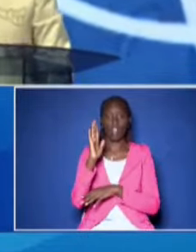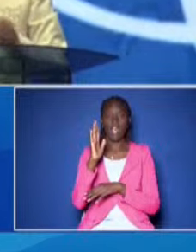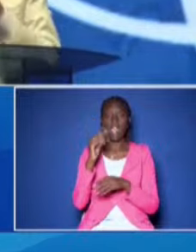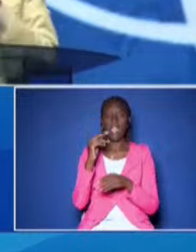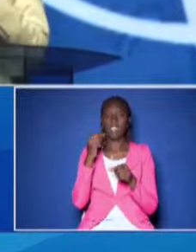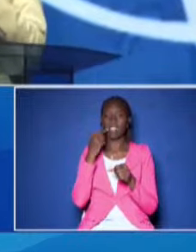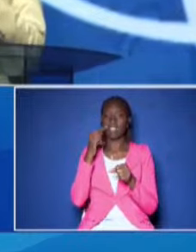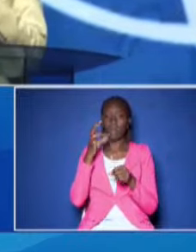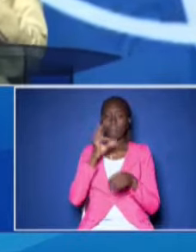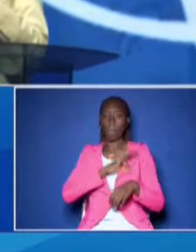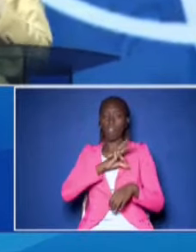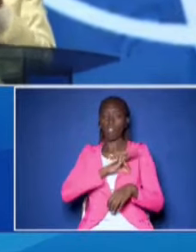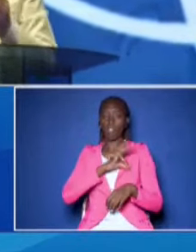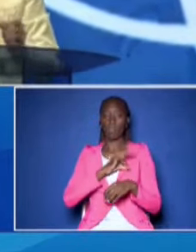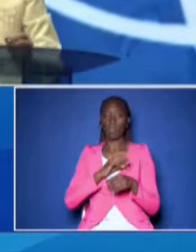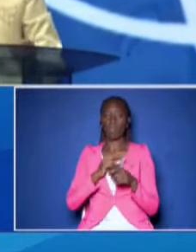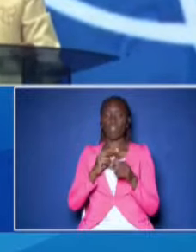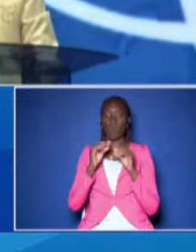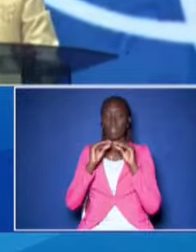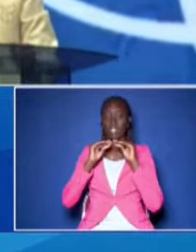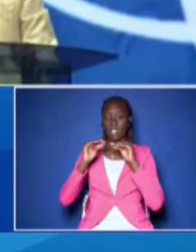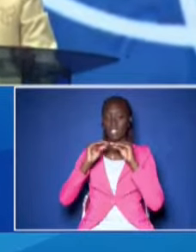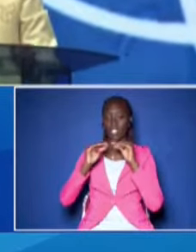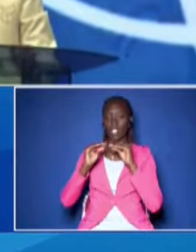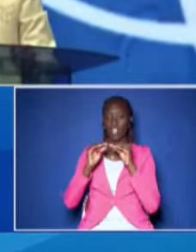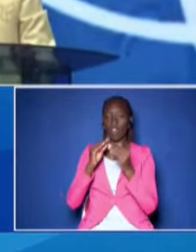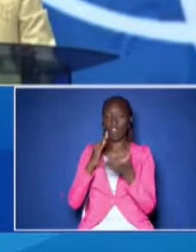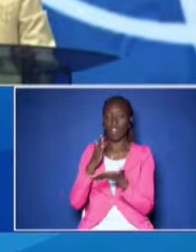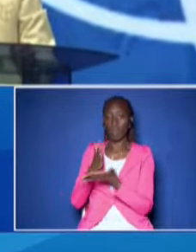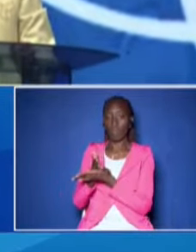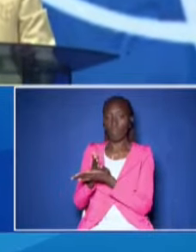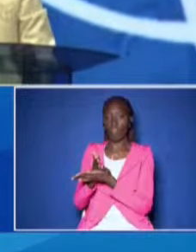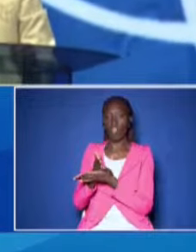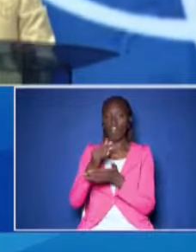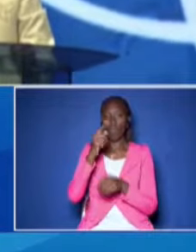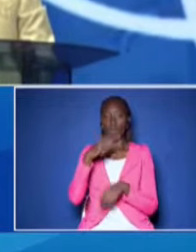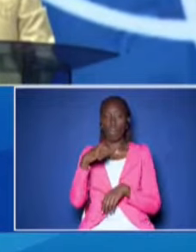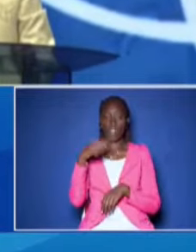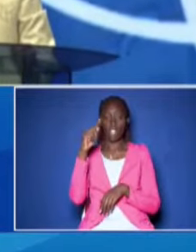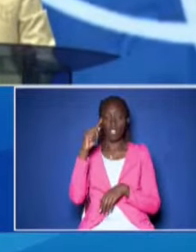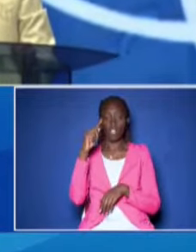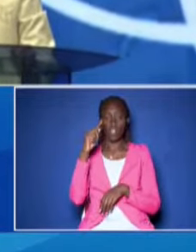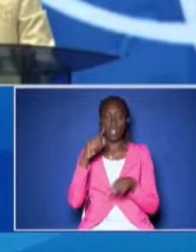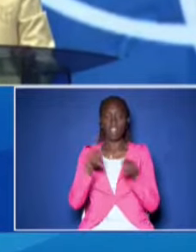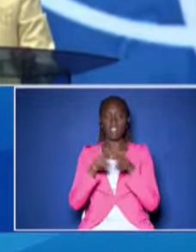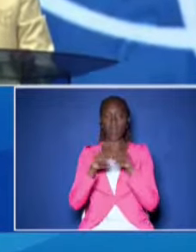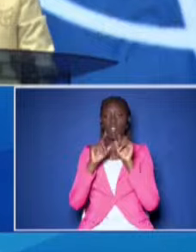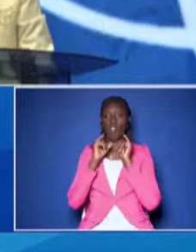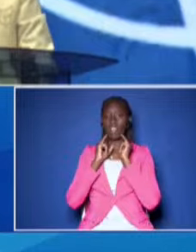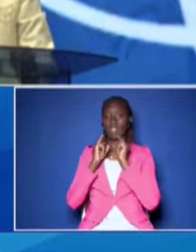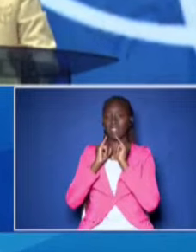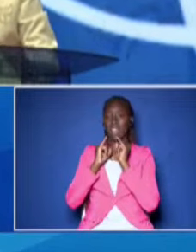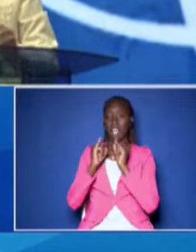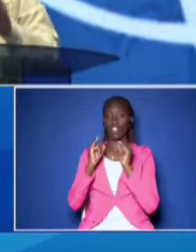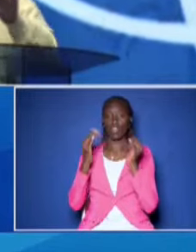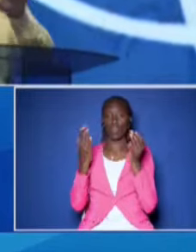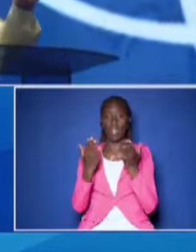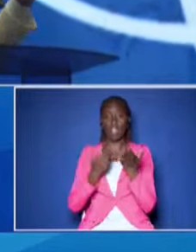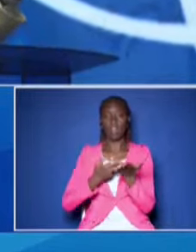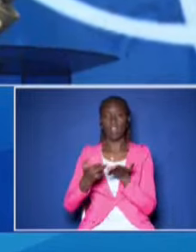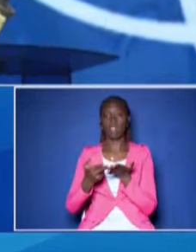profitable for Doctrine for reproof for correction for instruction in